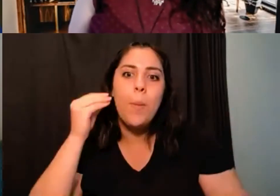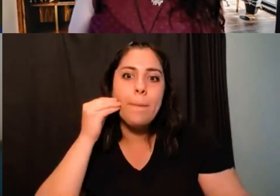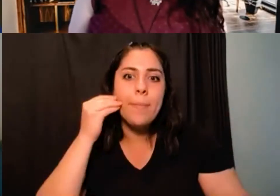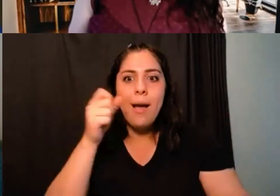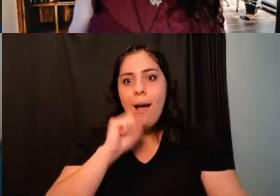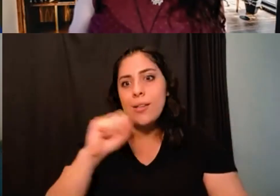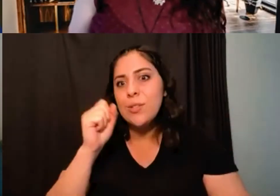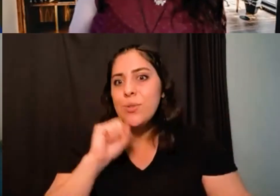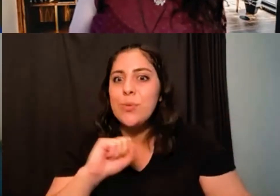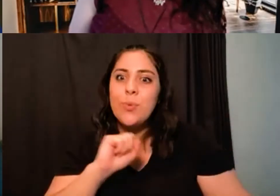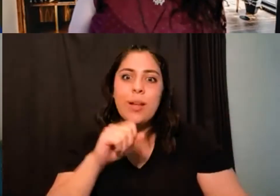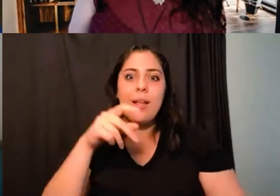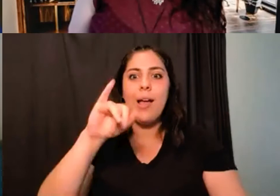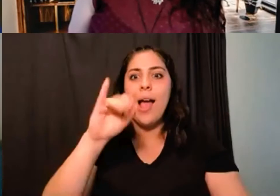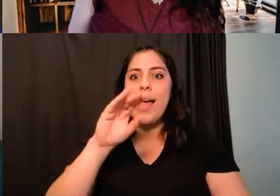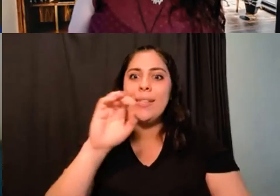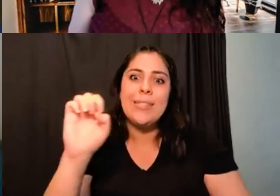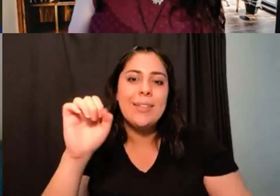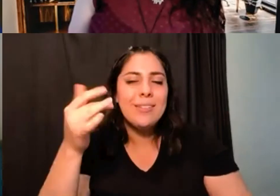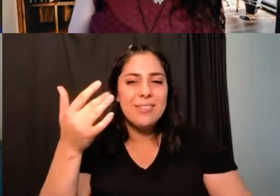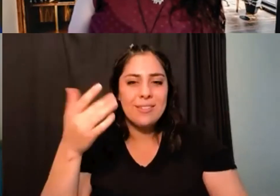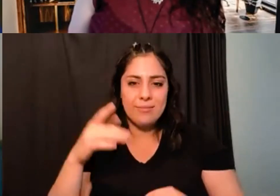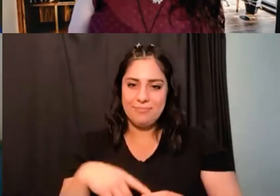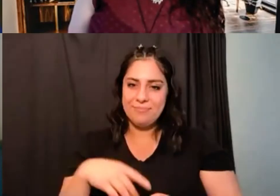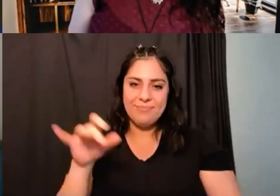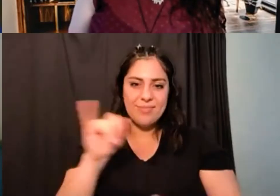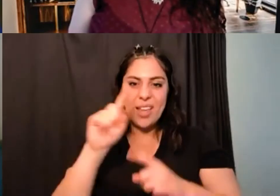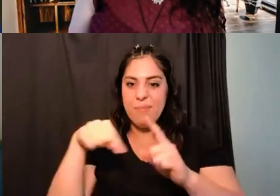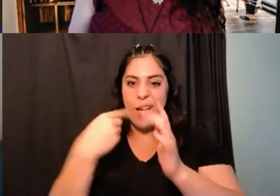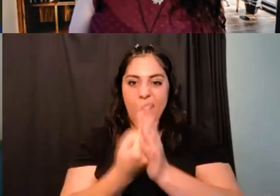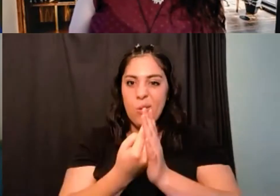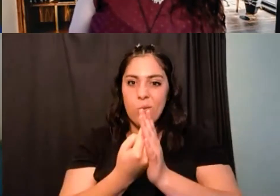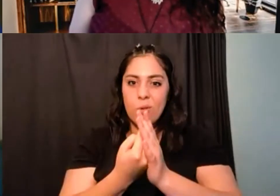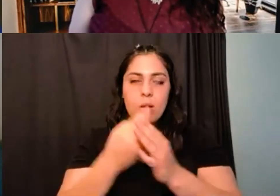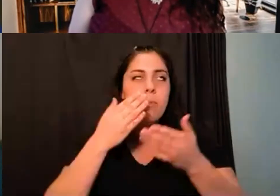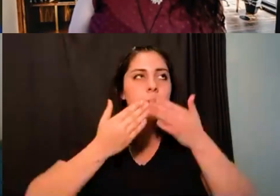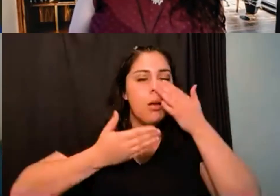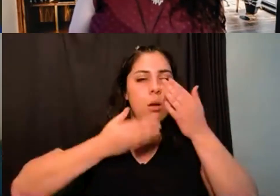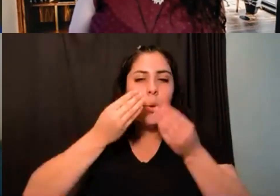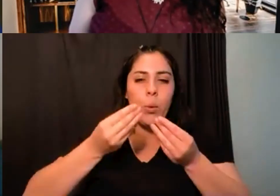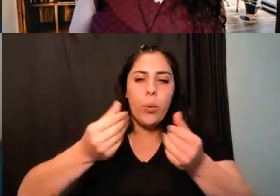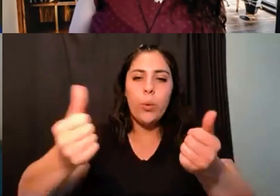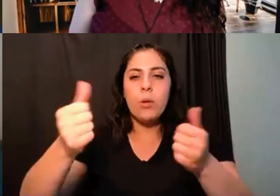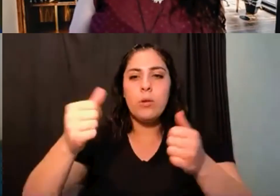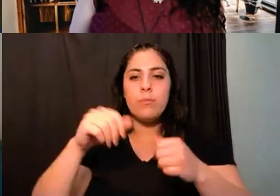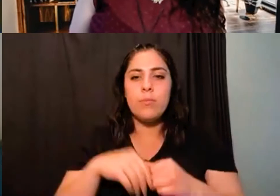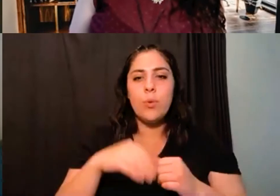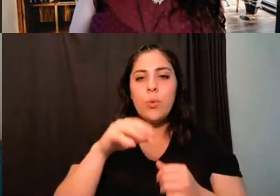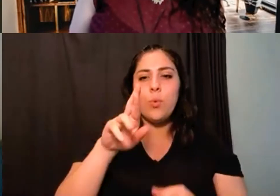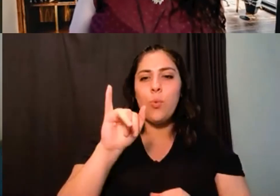and popsicles and ices. And within the hour, the scent of rice, steak, and squash we called pipián was all on the